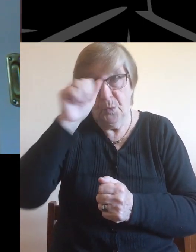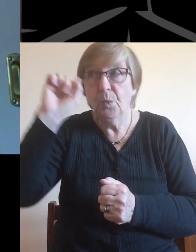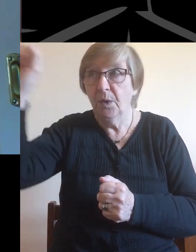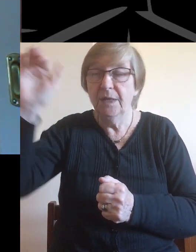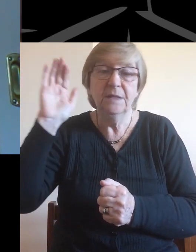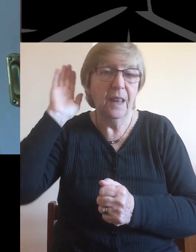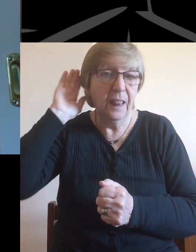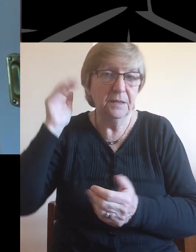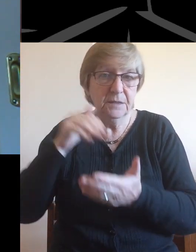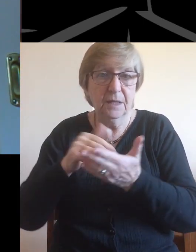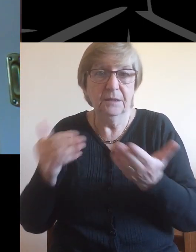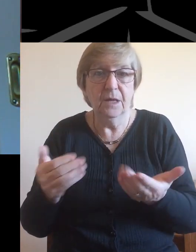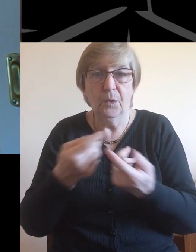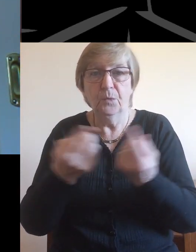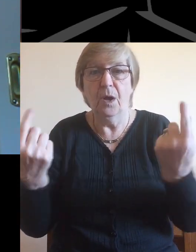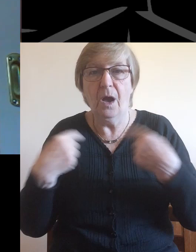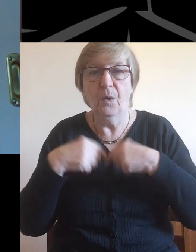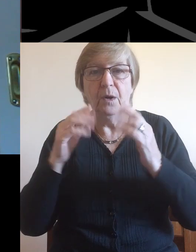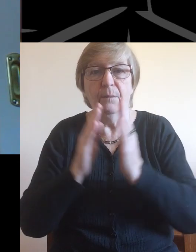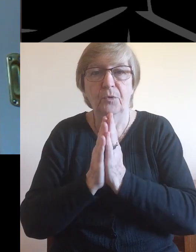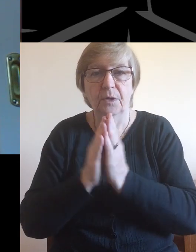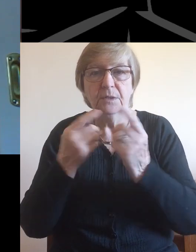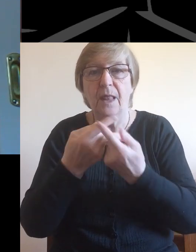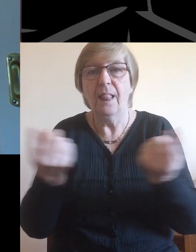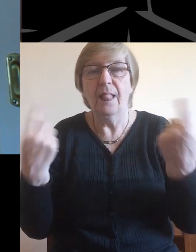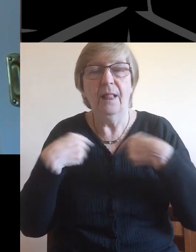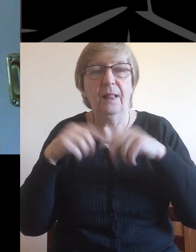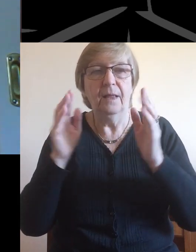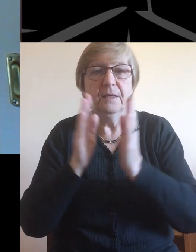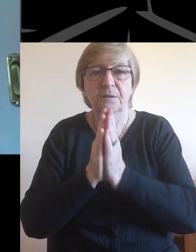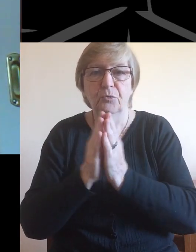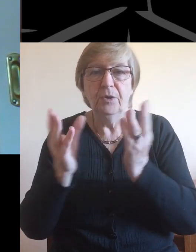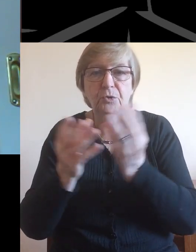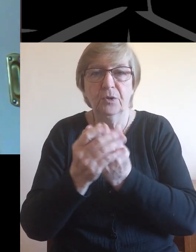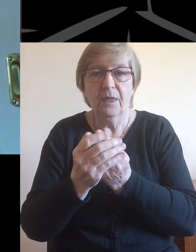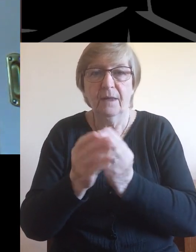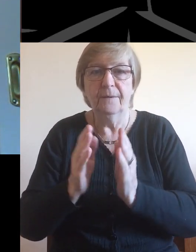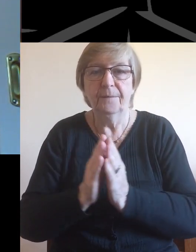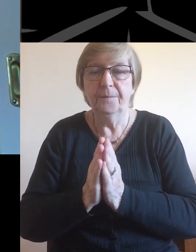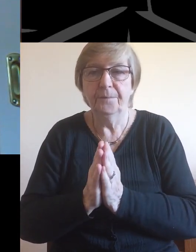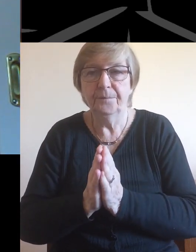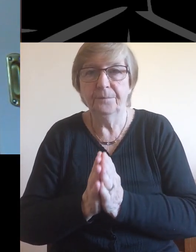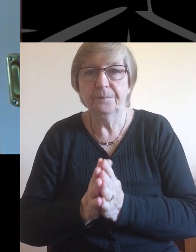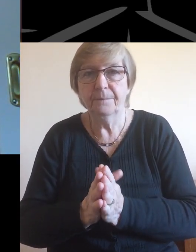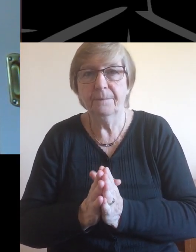our prayers right now. Let's pray together.